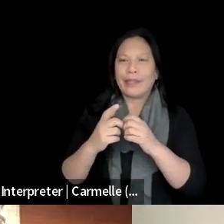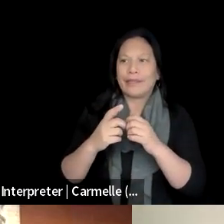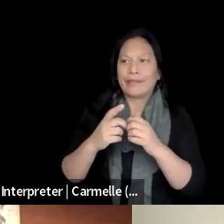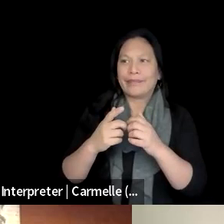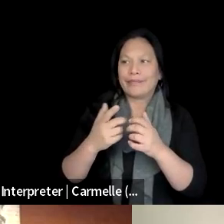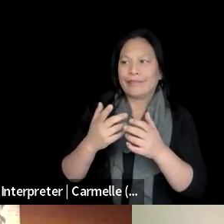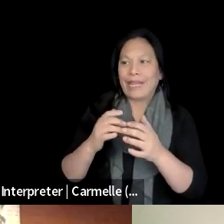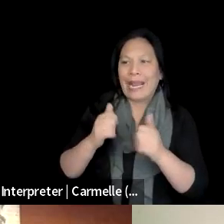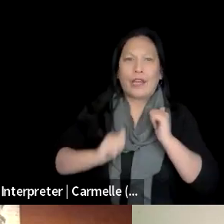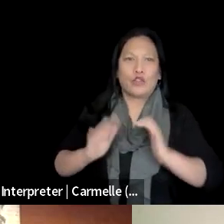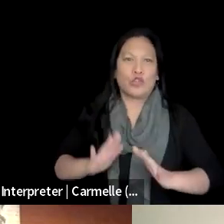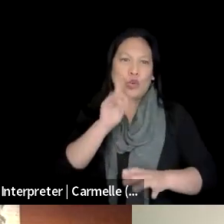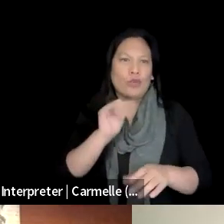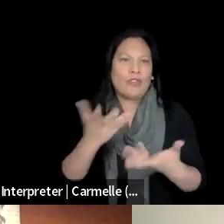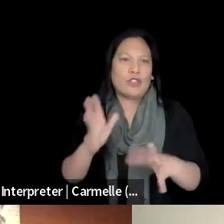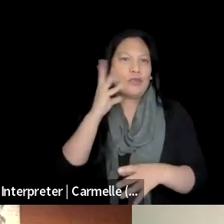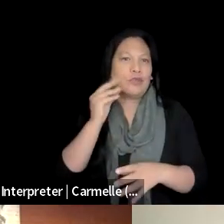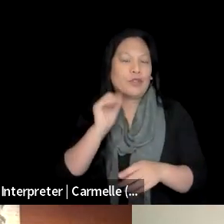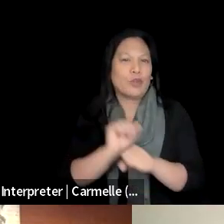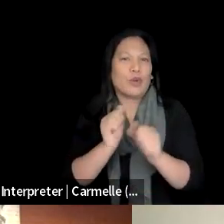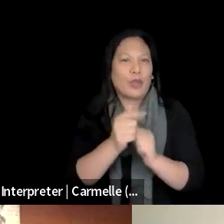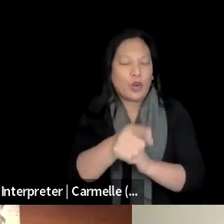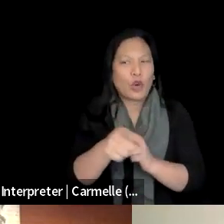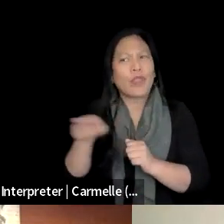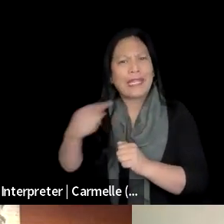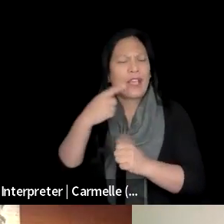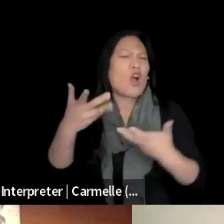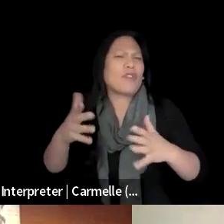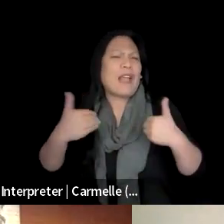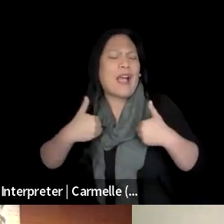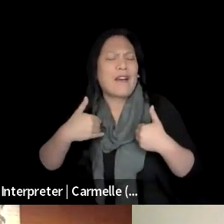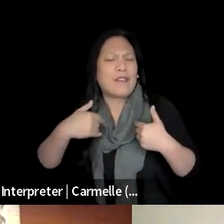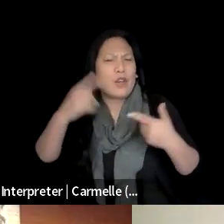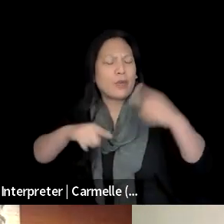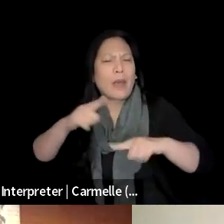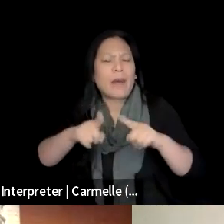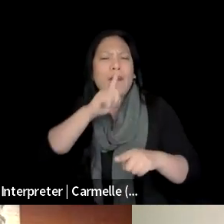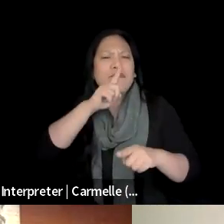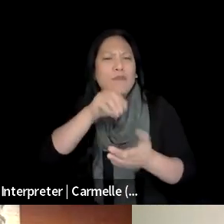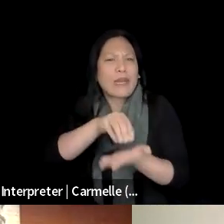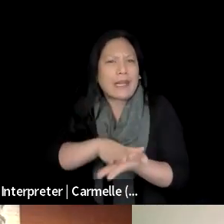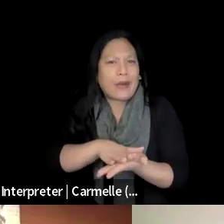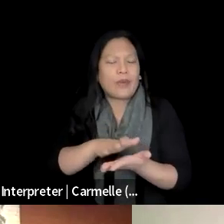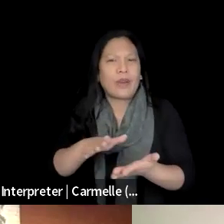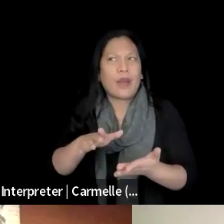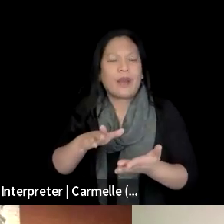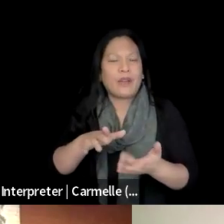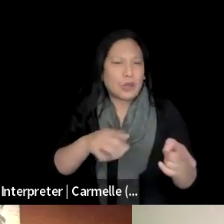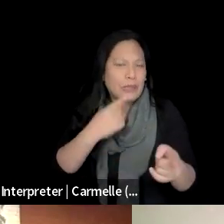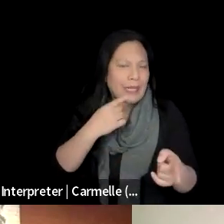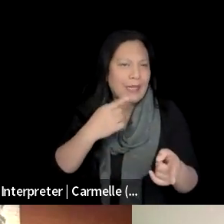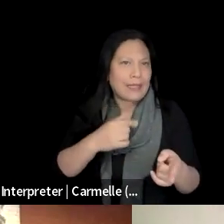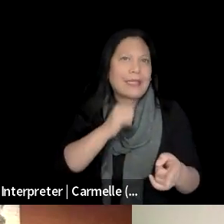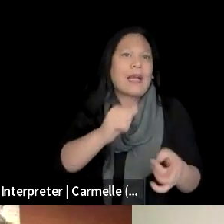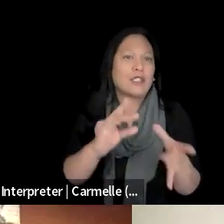just don't write it down." And you said that, so you named the fact that there was something unspoken, but you also made us feel like